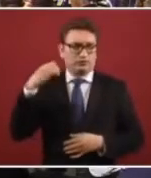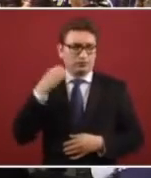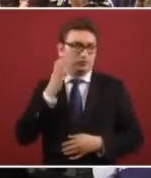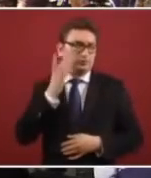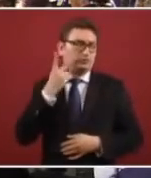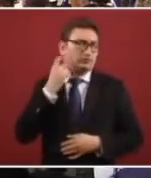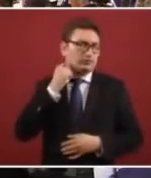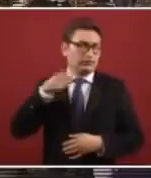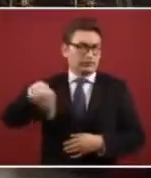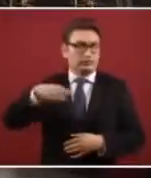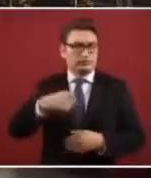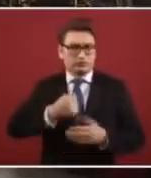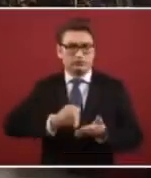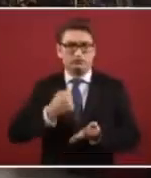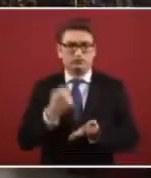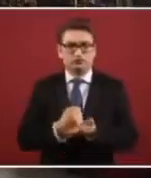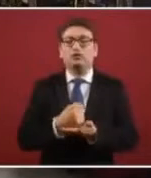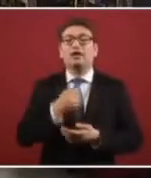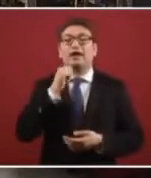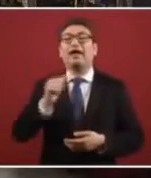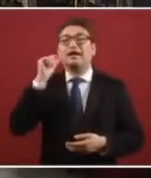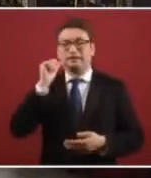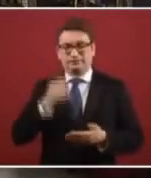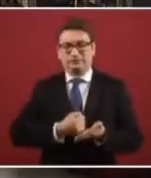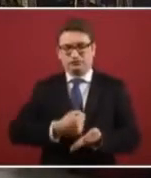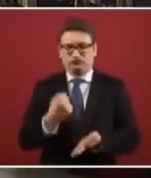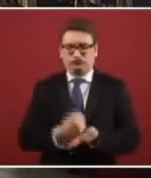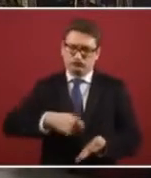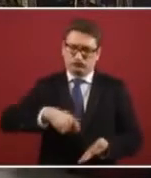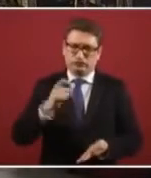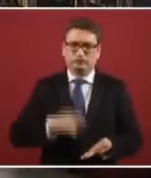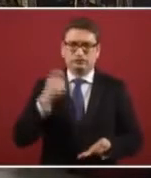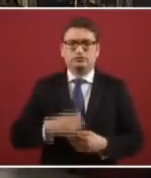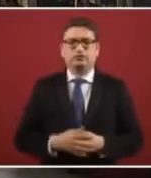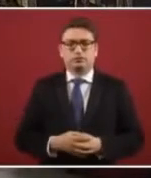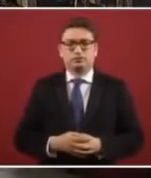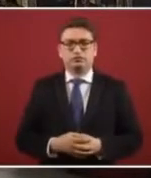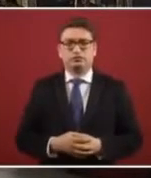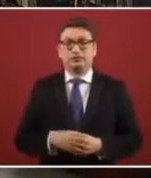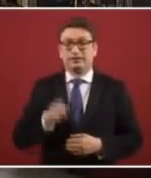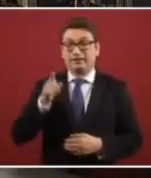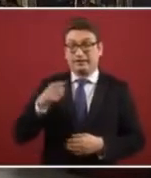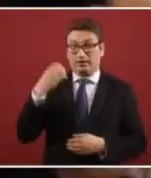do you think the Congress of what happened